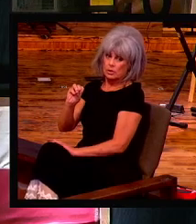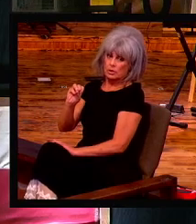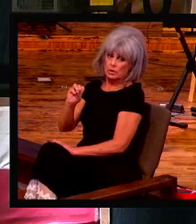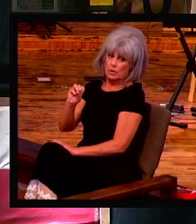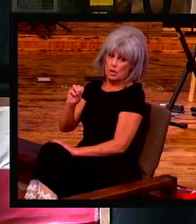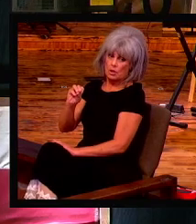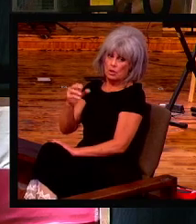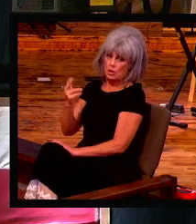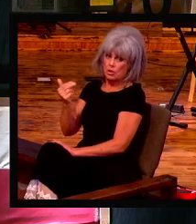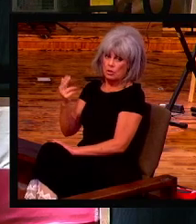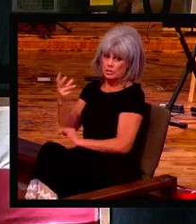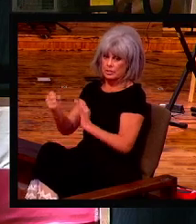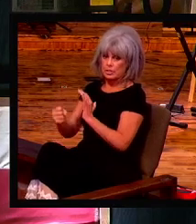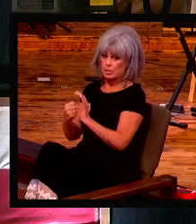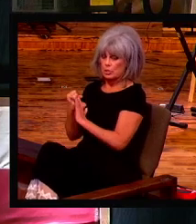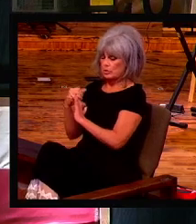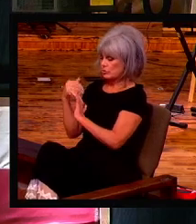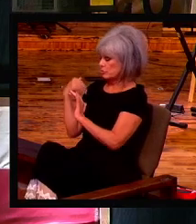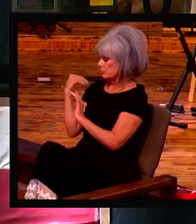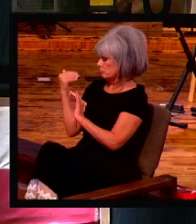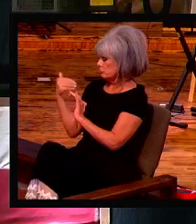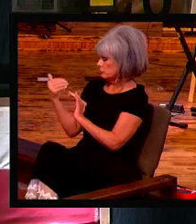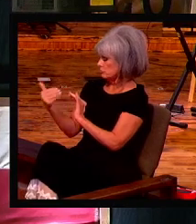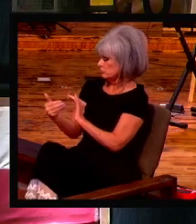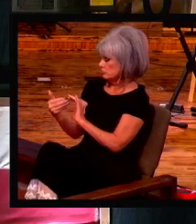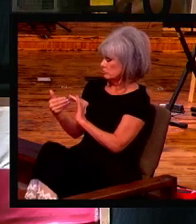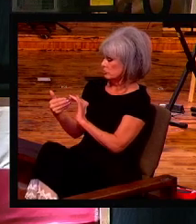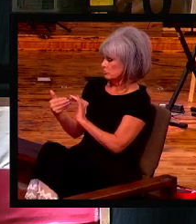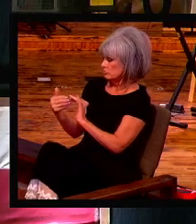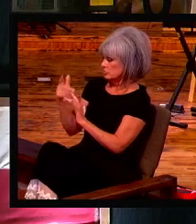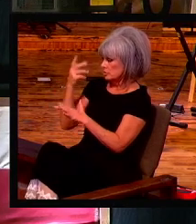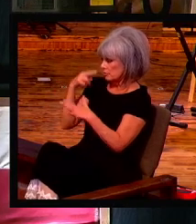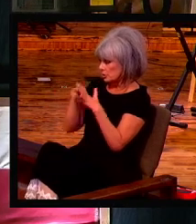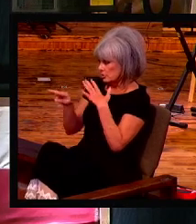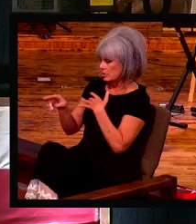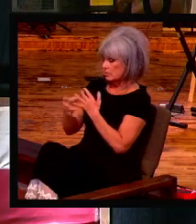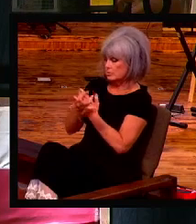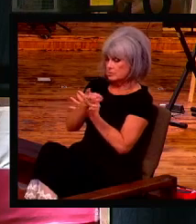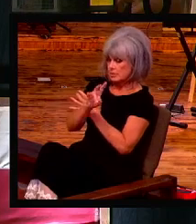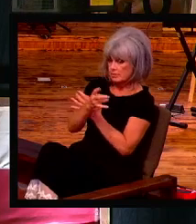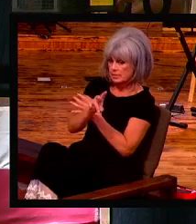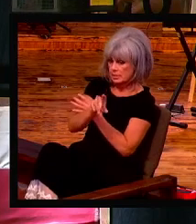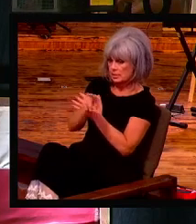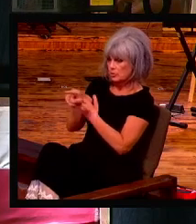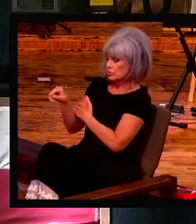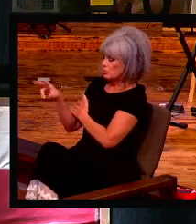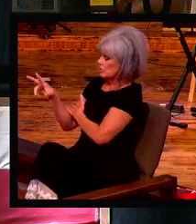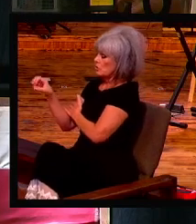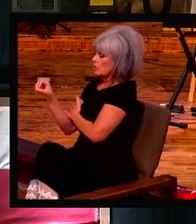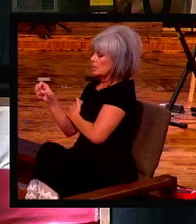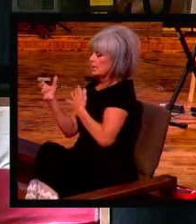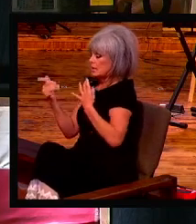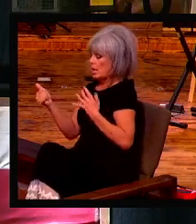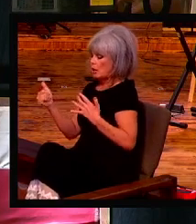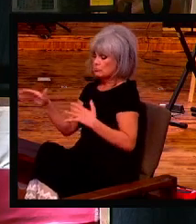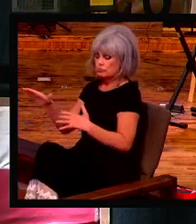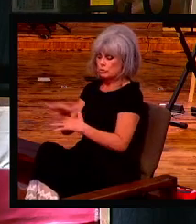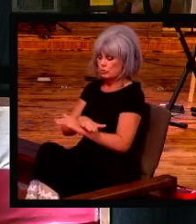13 years has gone by since the vision. From 17 to 30, and he steps into the fullness of it. This was